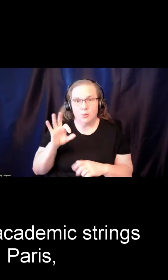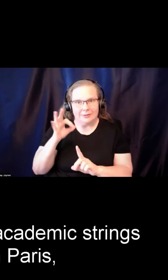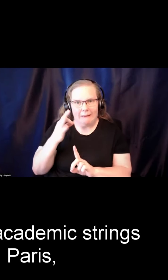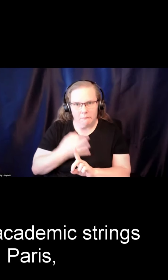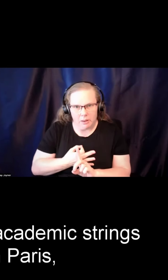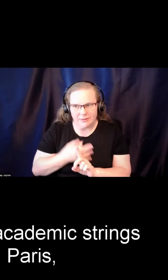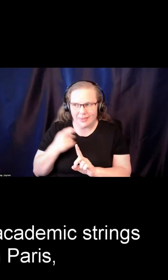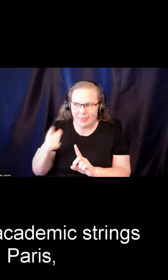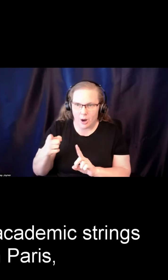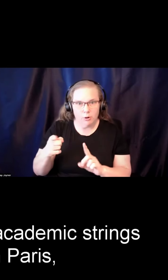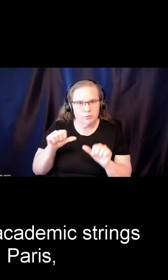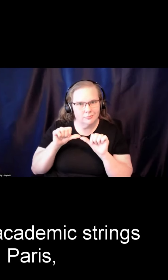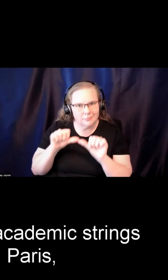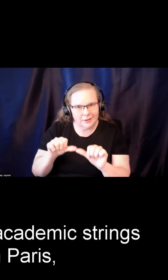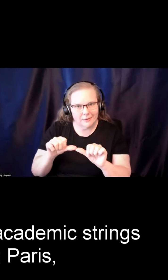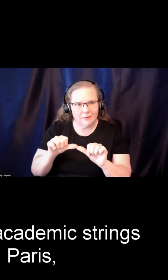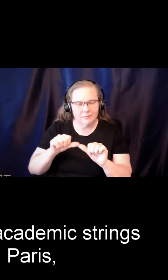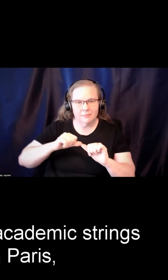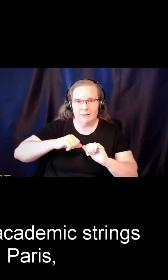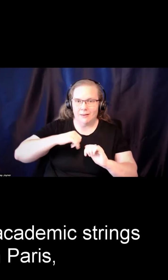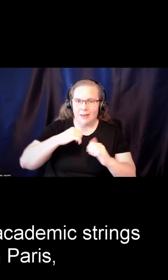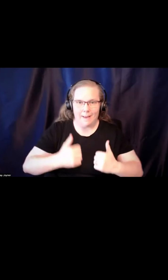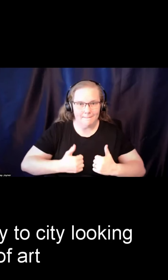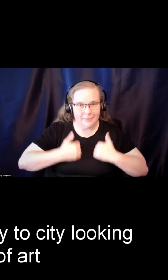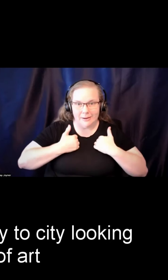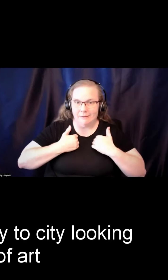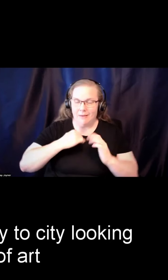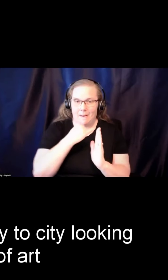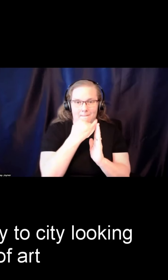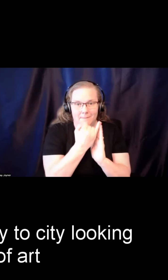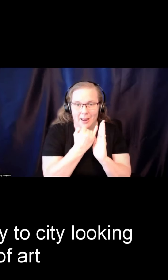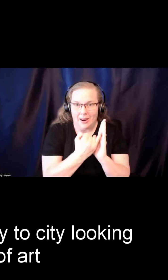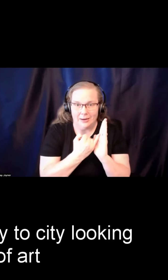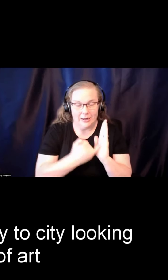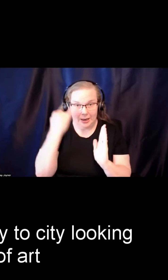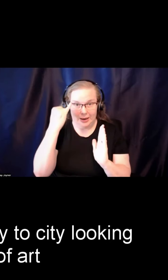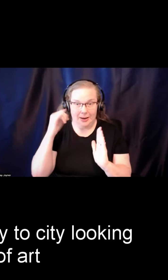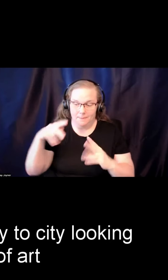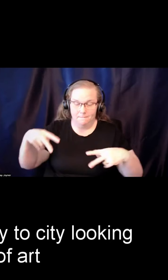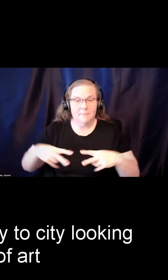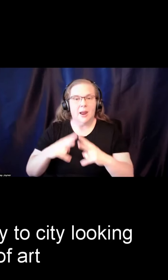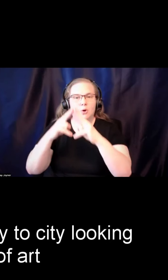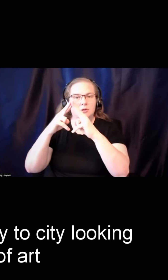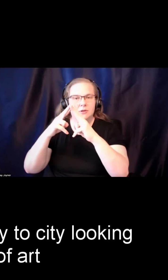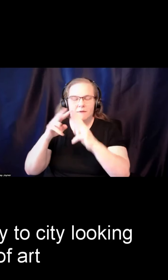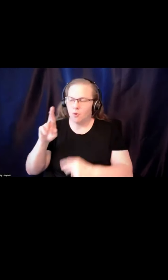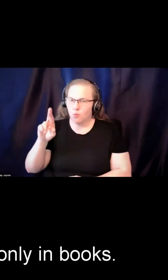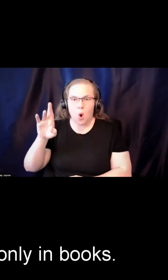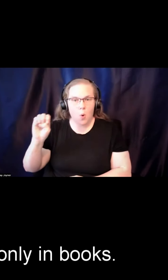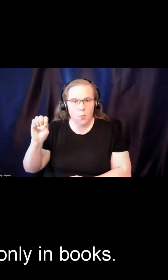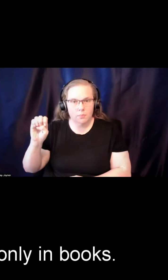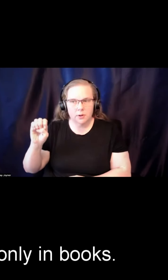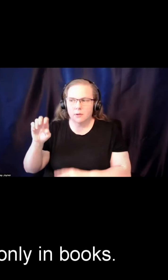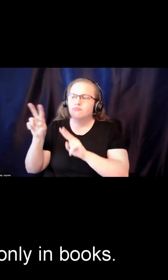paint, no academic strings attached, in Paris, and to roam from city to city looking at works of art